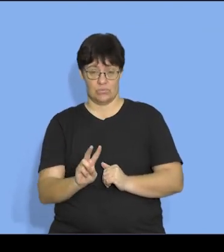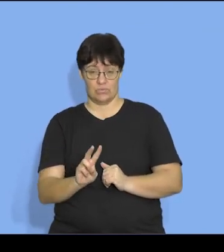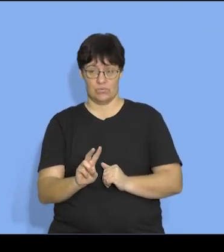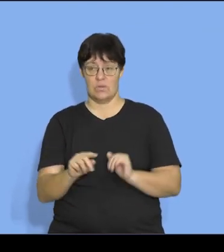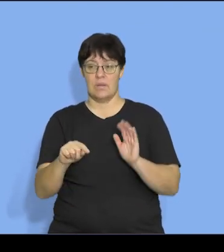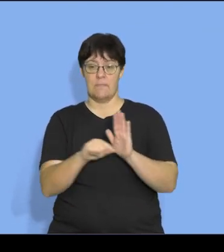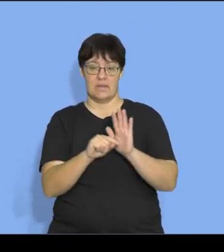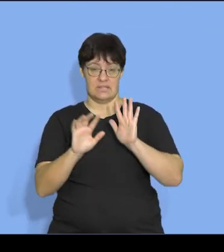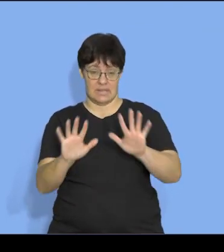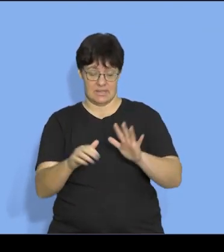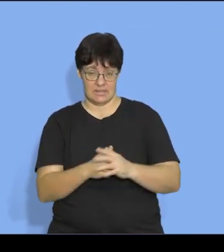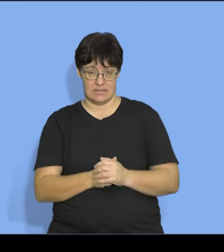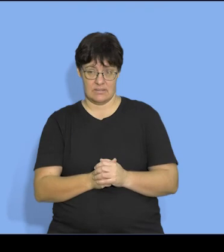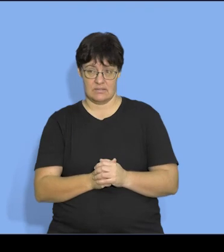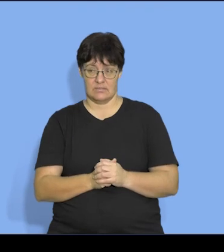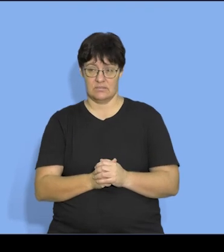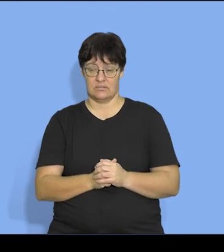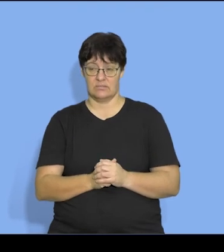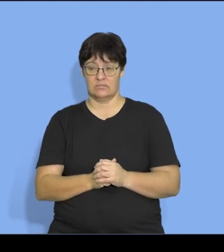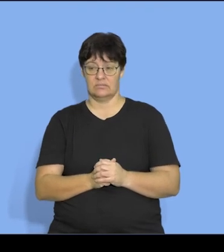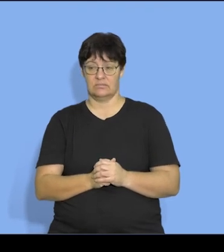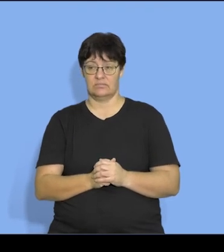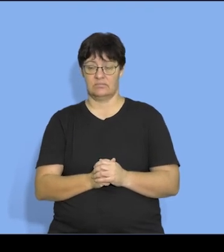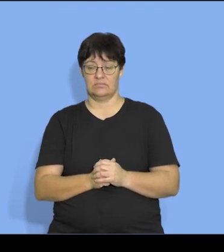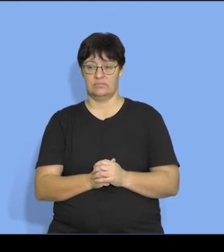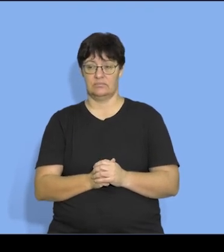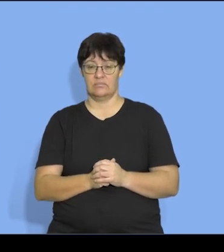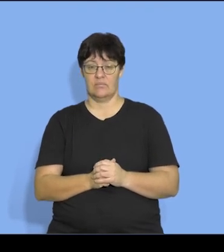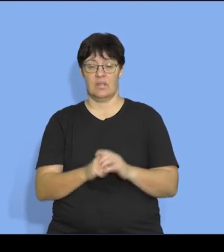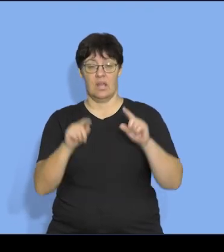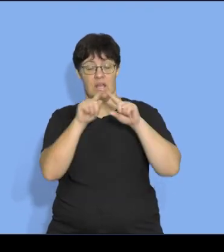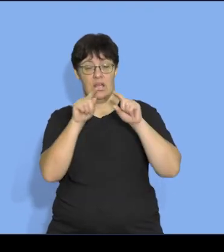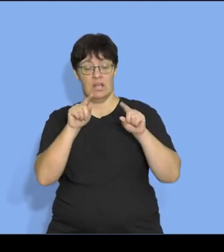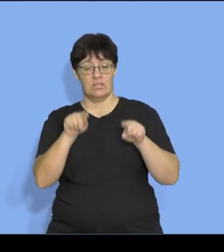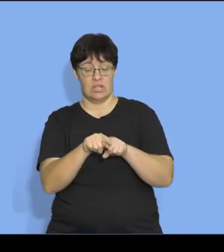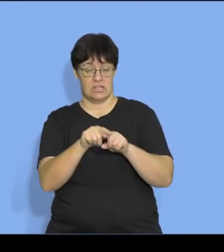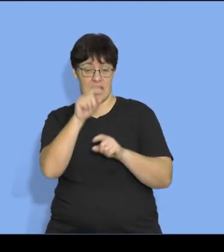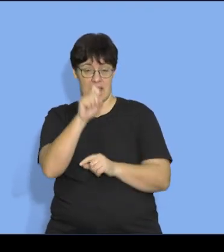x2 is minus 10. So changing